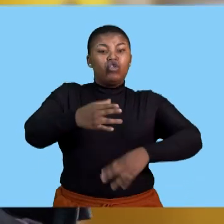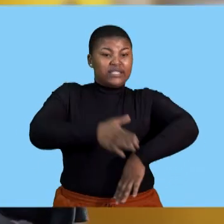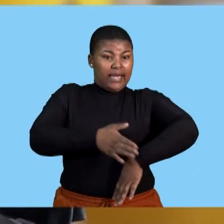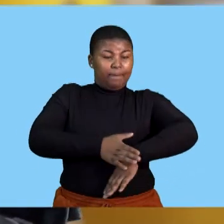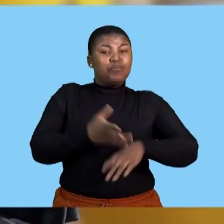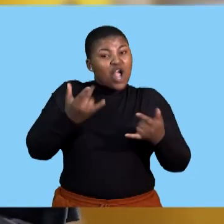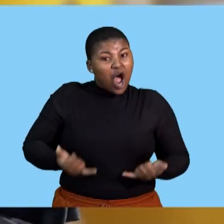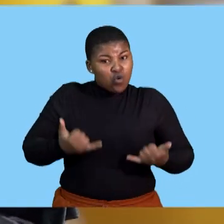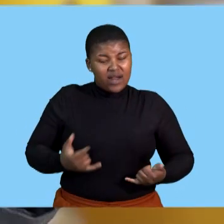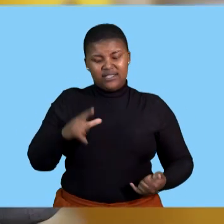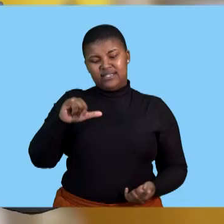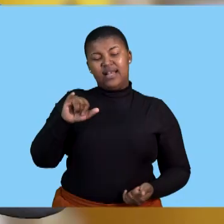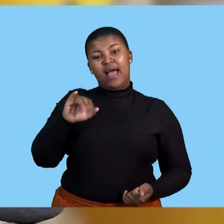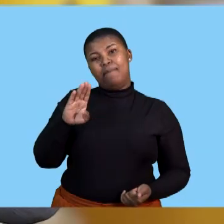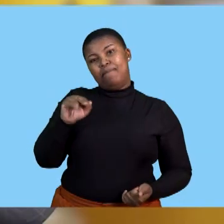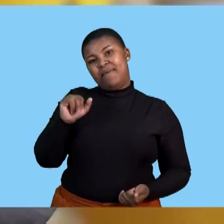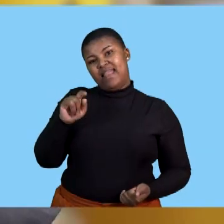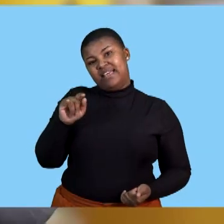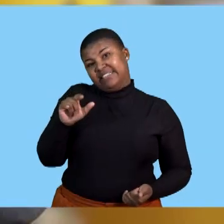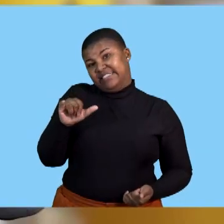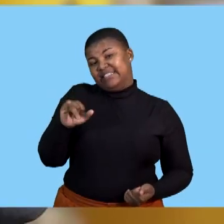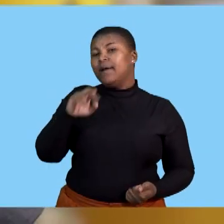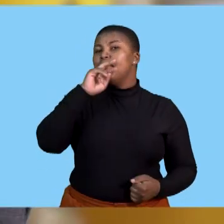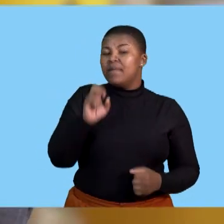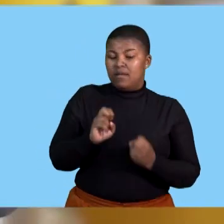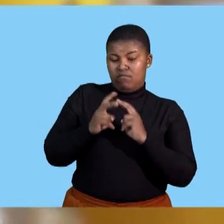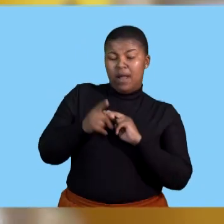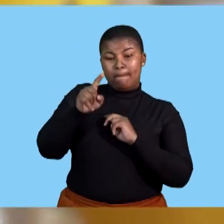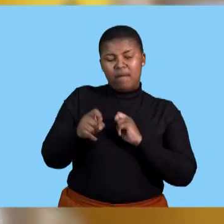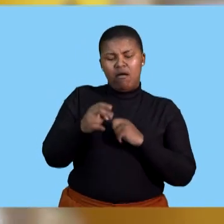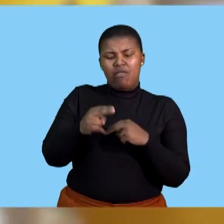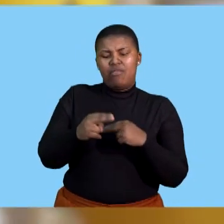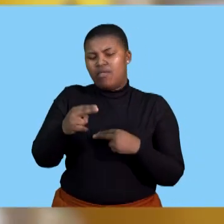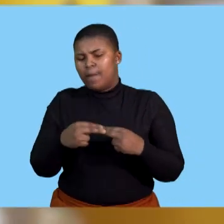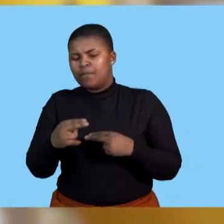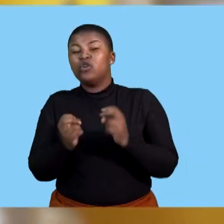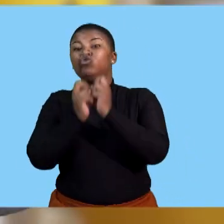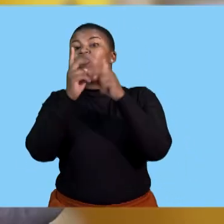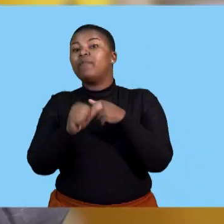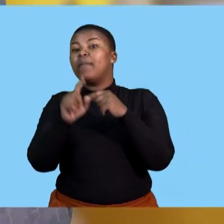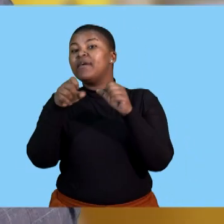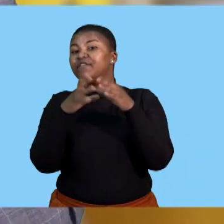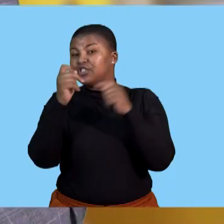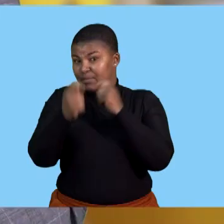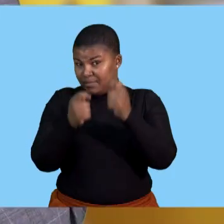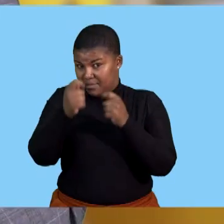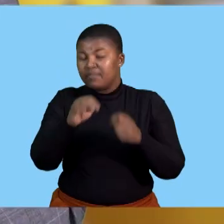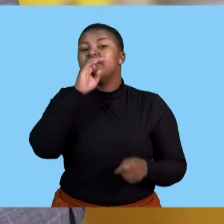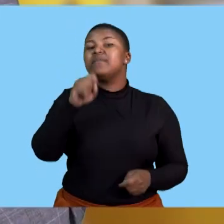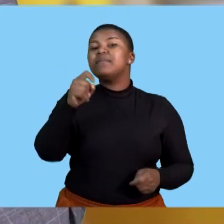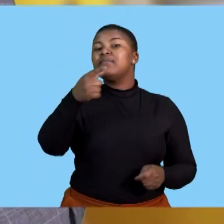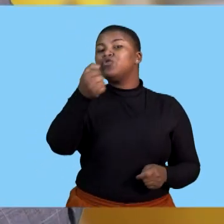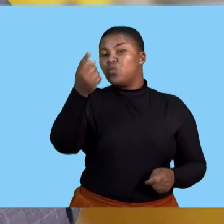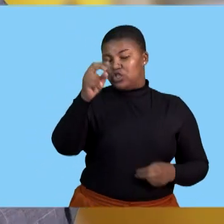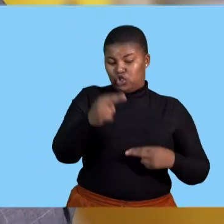current liabilities. Liabilities or debts that must be settled within the next 12 months. So it comes down here,